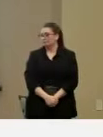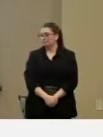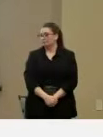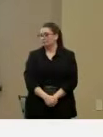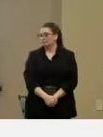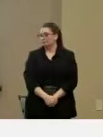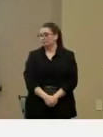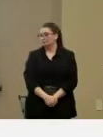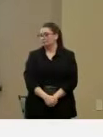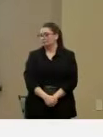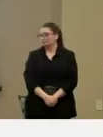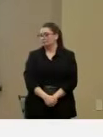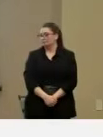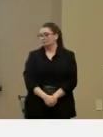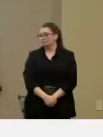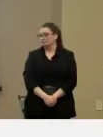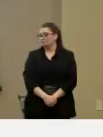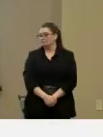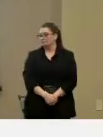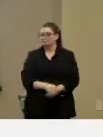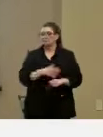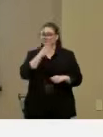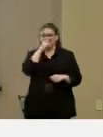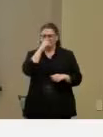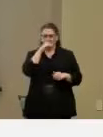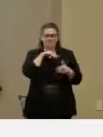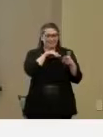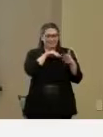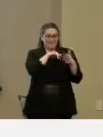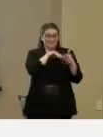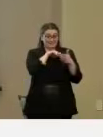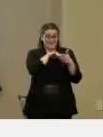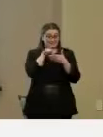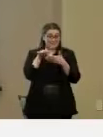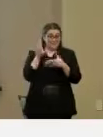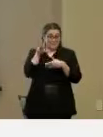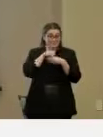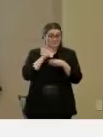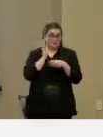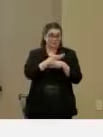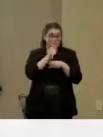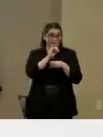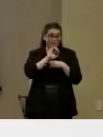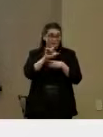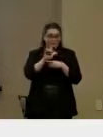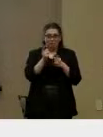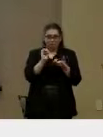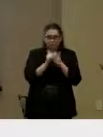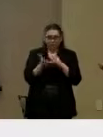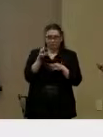So what does it take to be in the study steps for our particular trial?